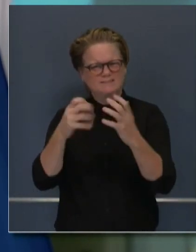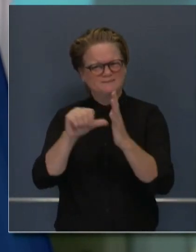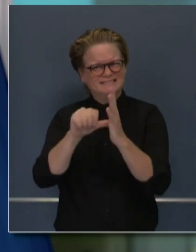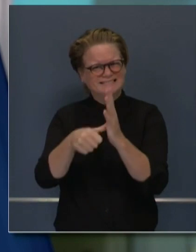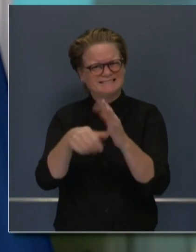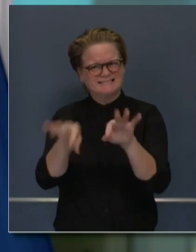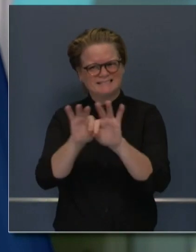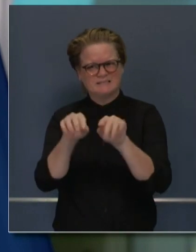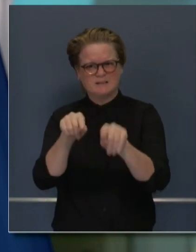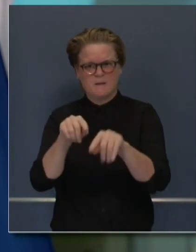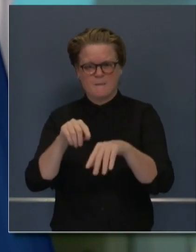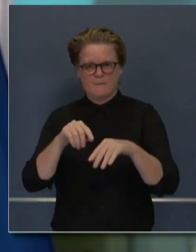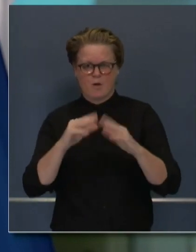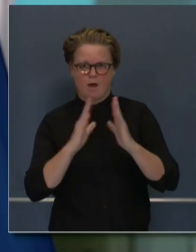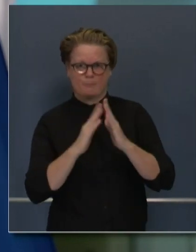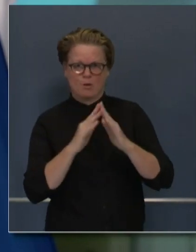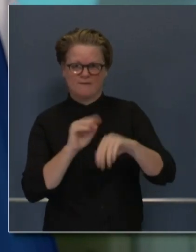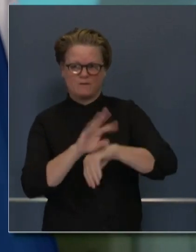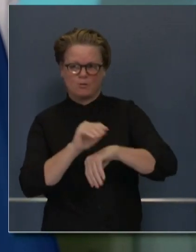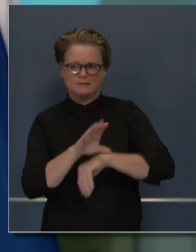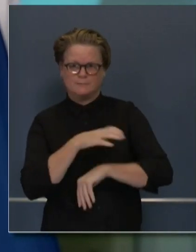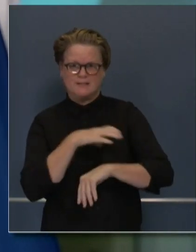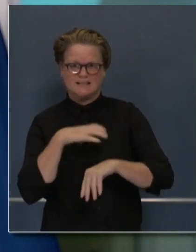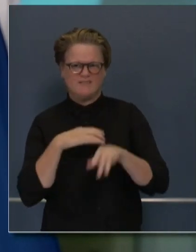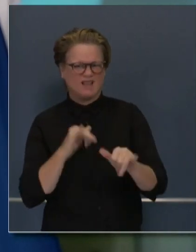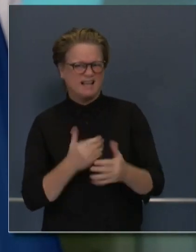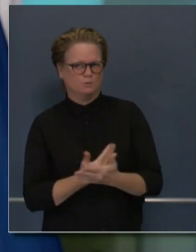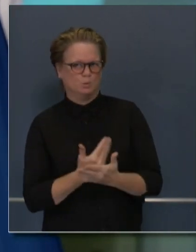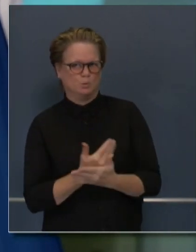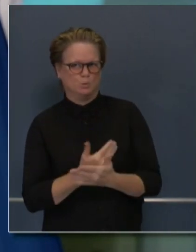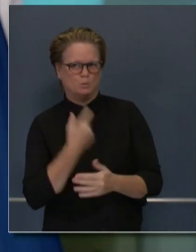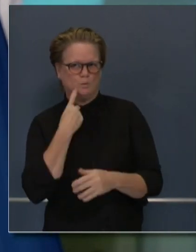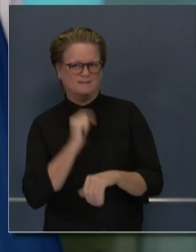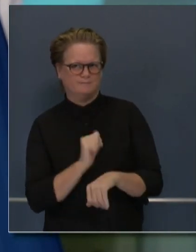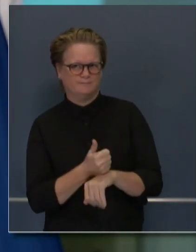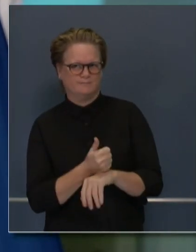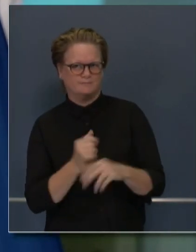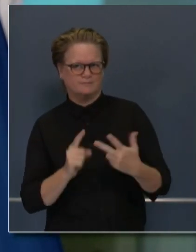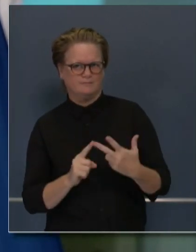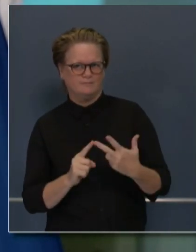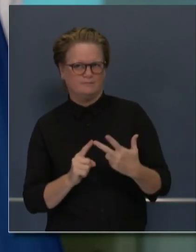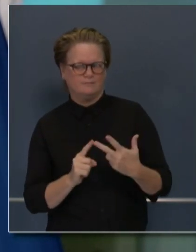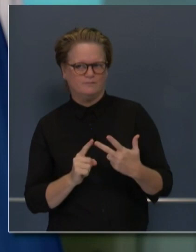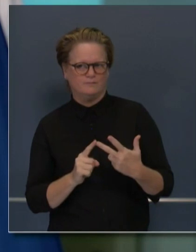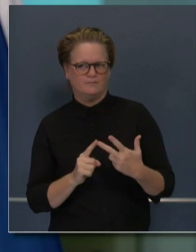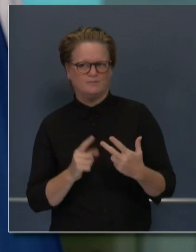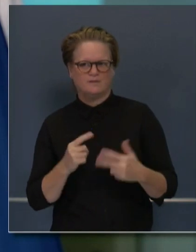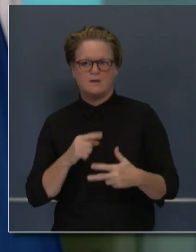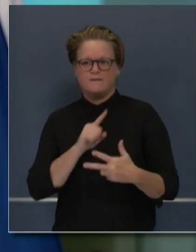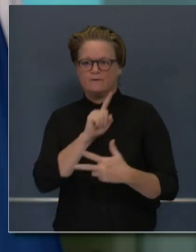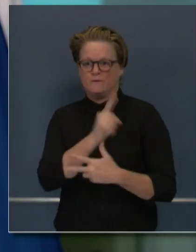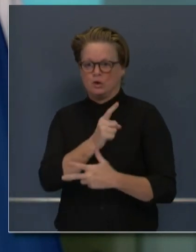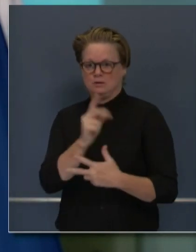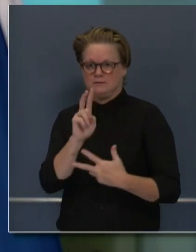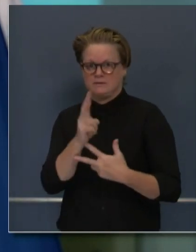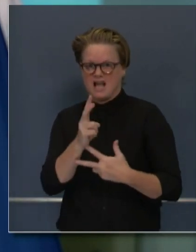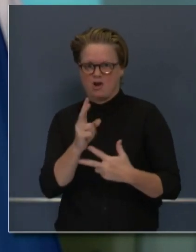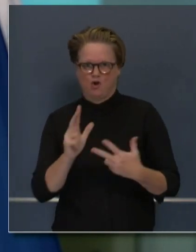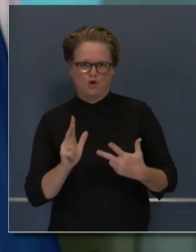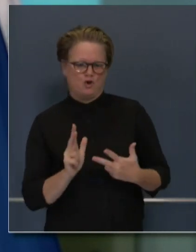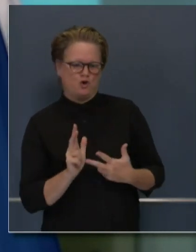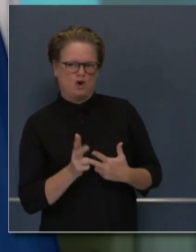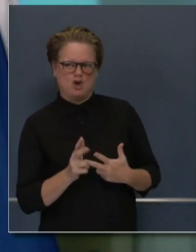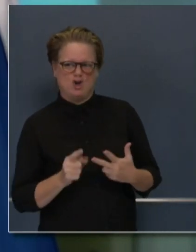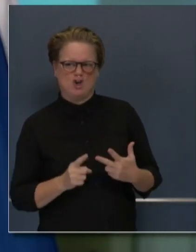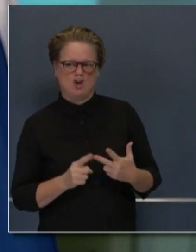newer committee, as Dr. Galley referenced. We put together those first 2 committees. Community Advisory Committee has just also been formed